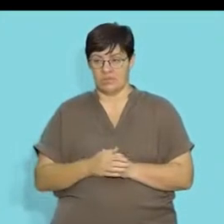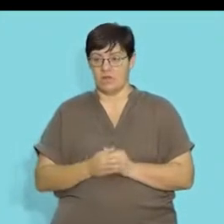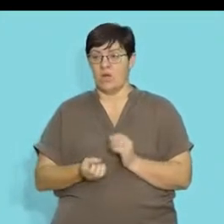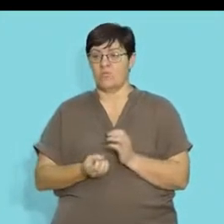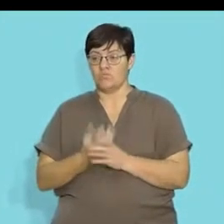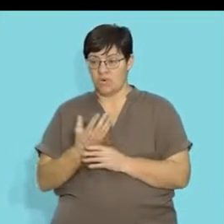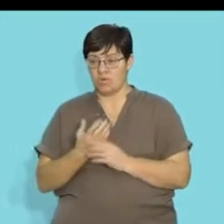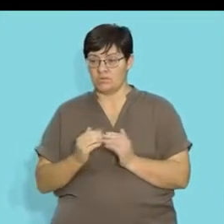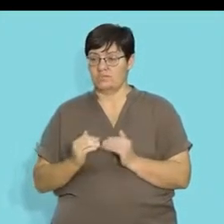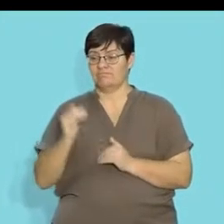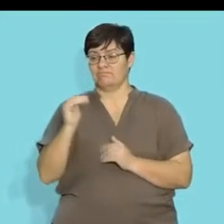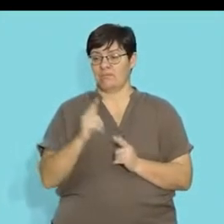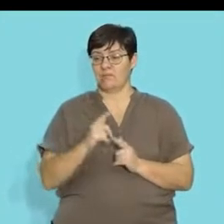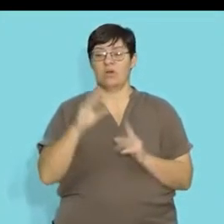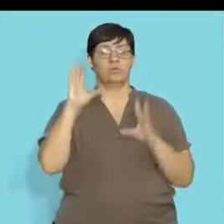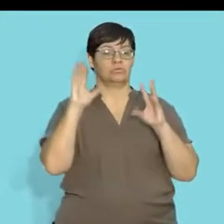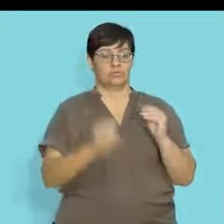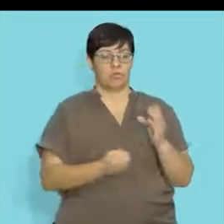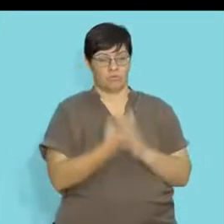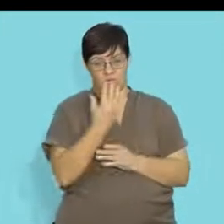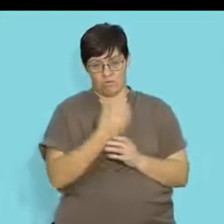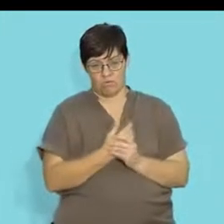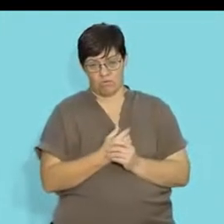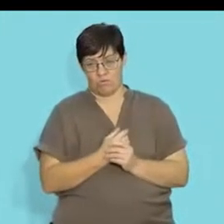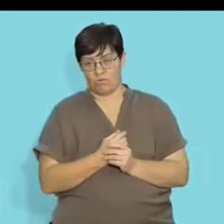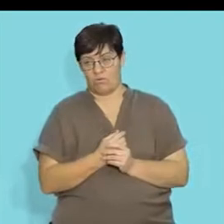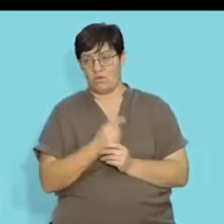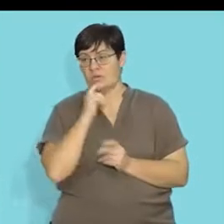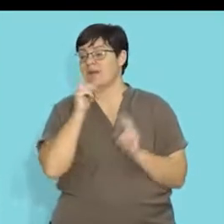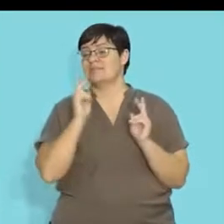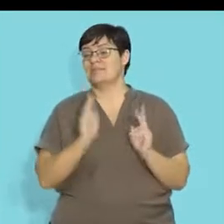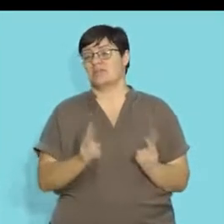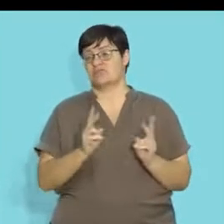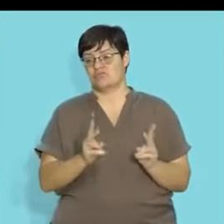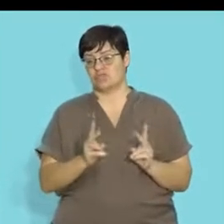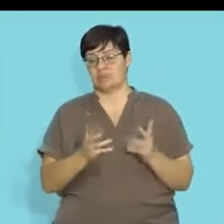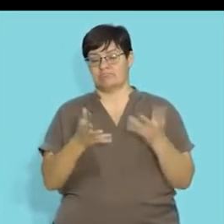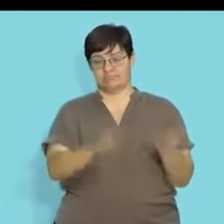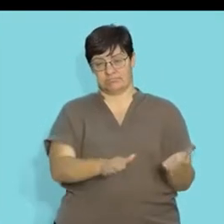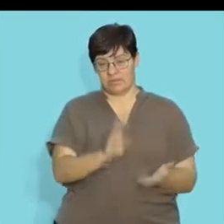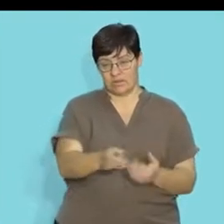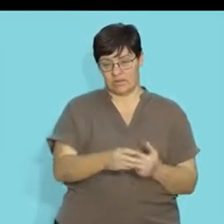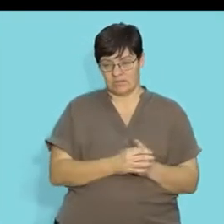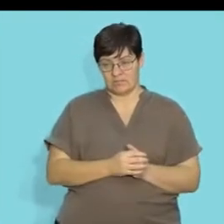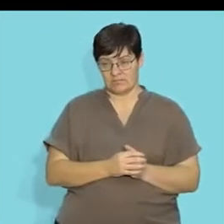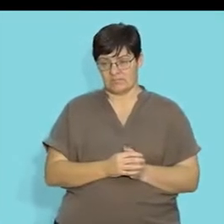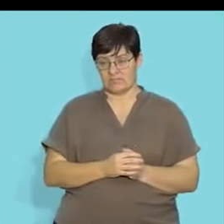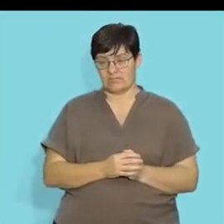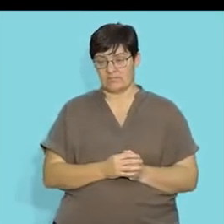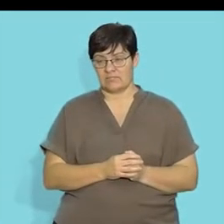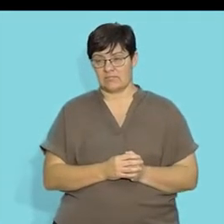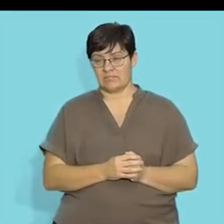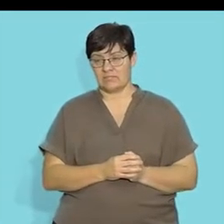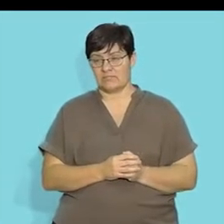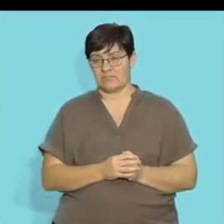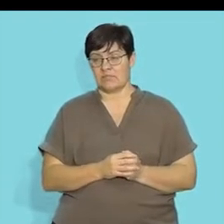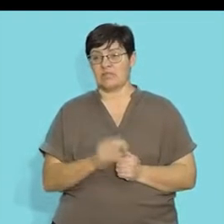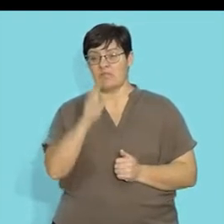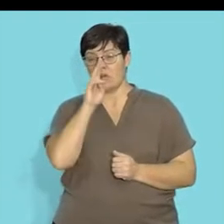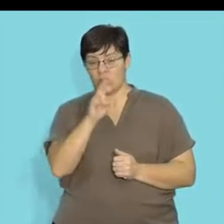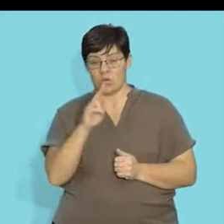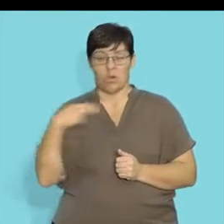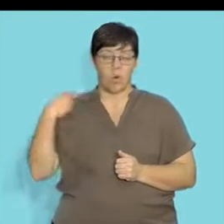have increased the growth to a point that they stop growing, and this leads to their natural degradation. So